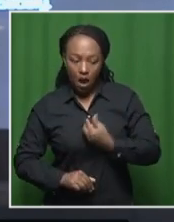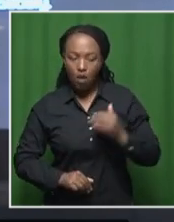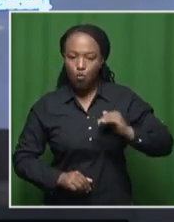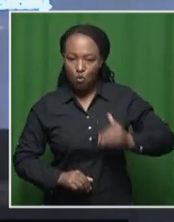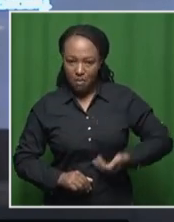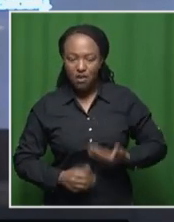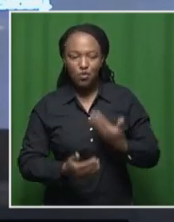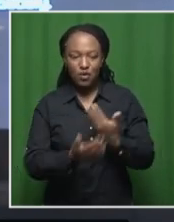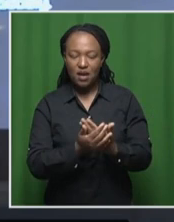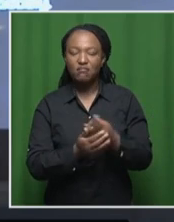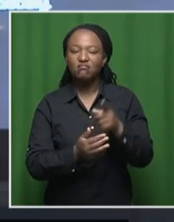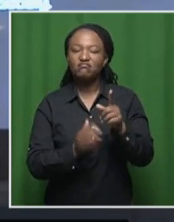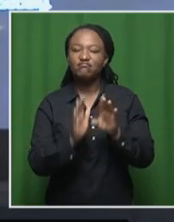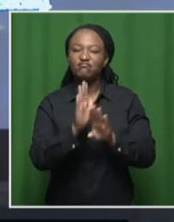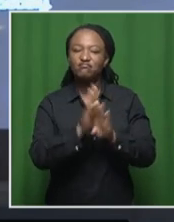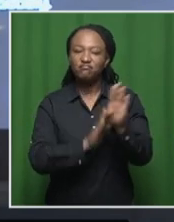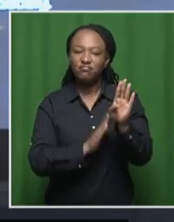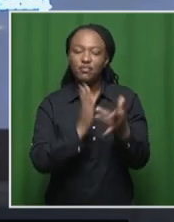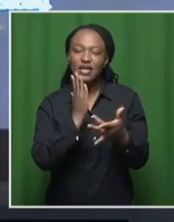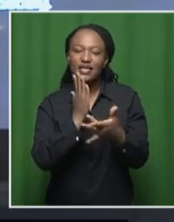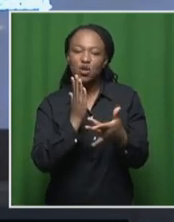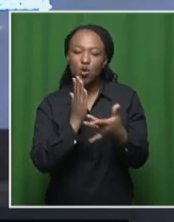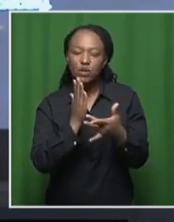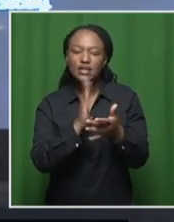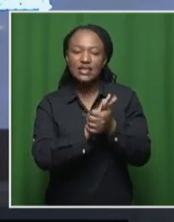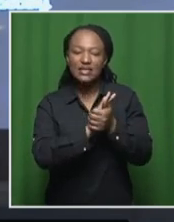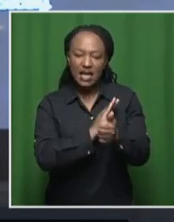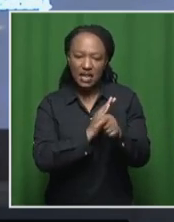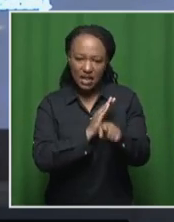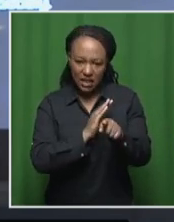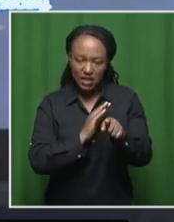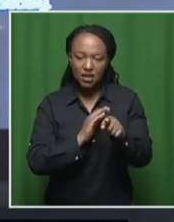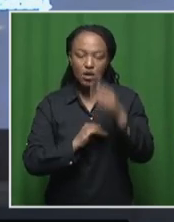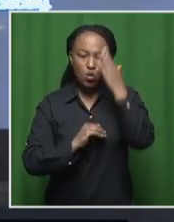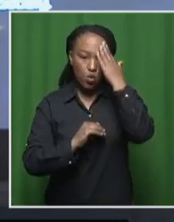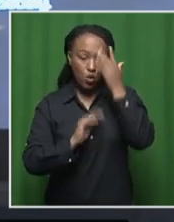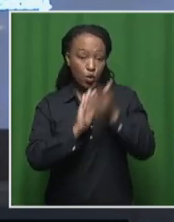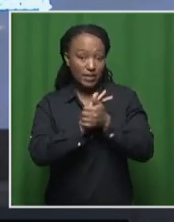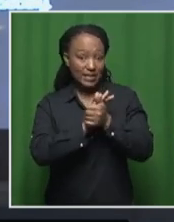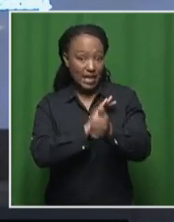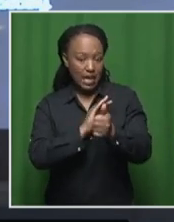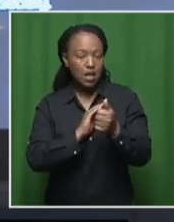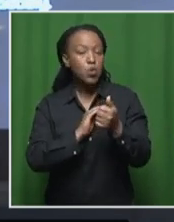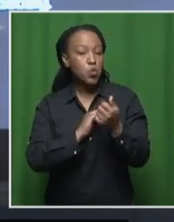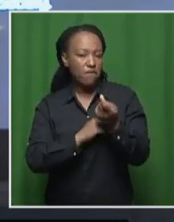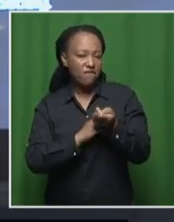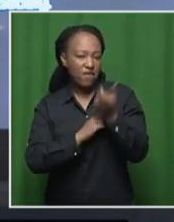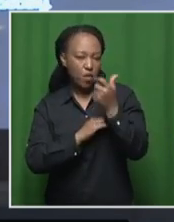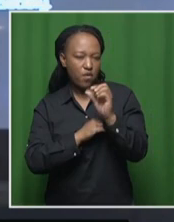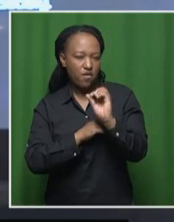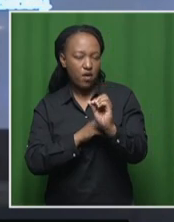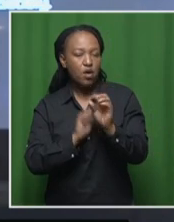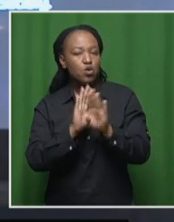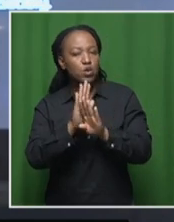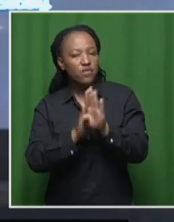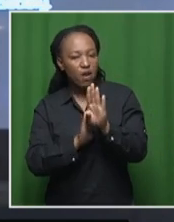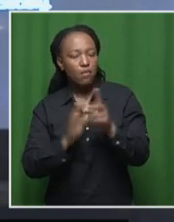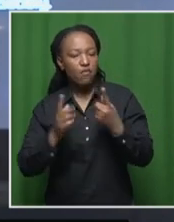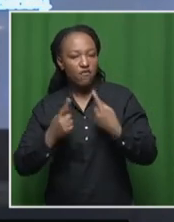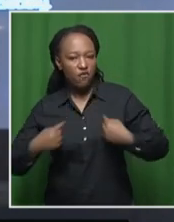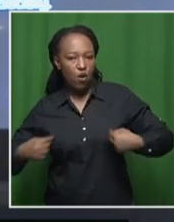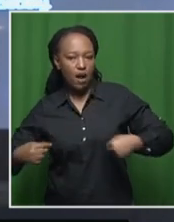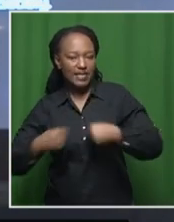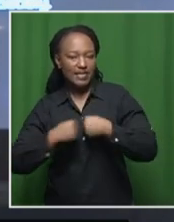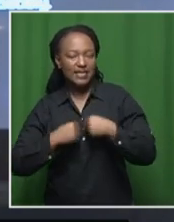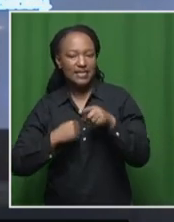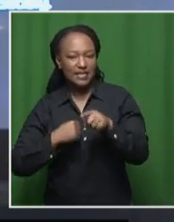develop digital technology skills. And we know that these skills are very scarce. You develop them for us, we know